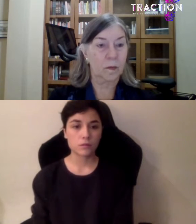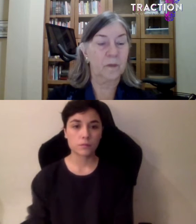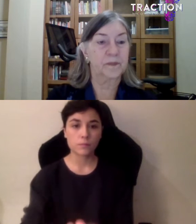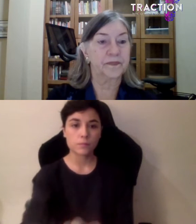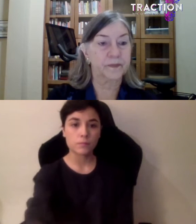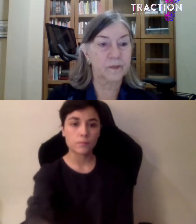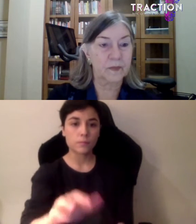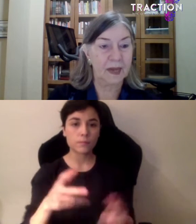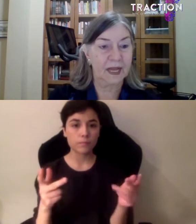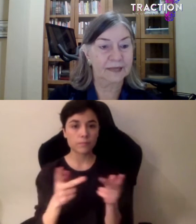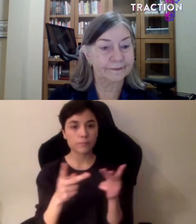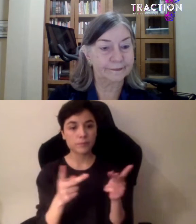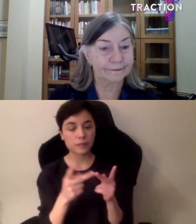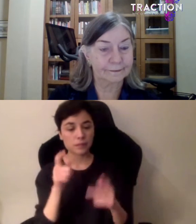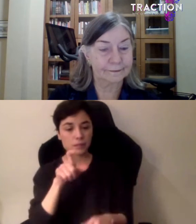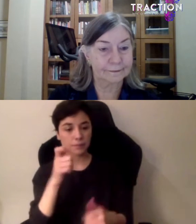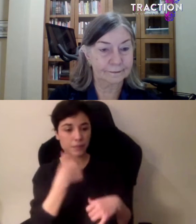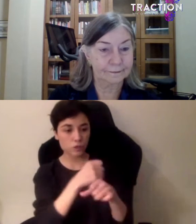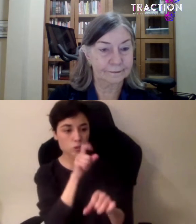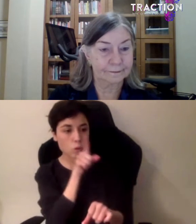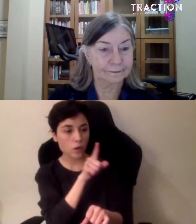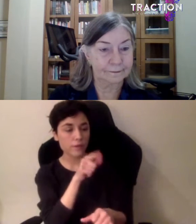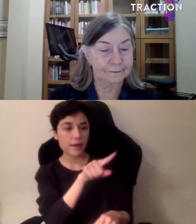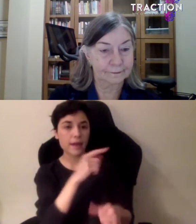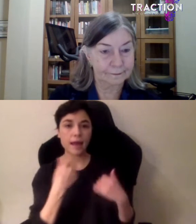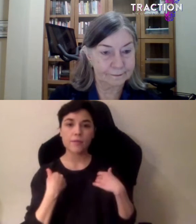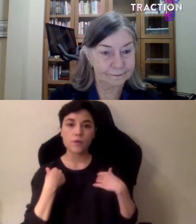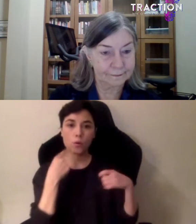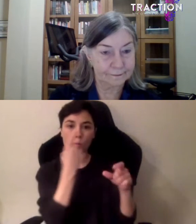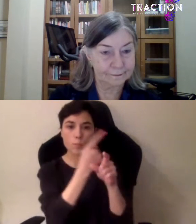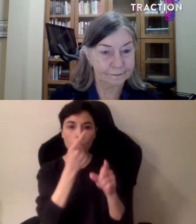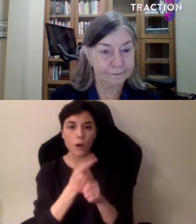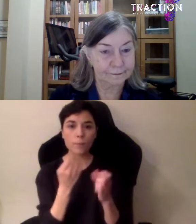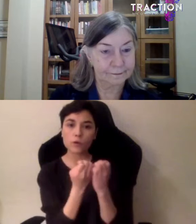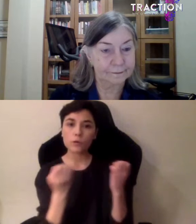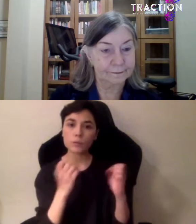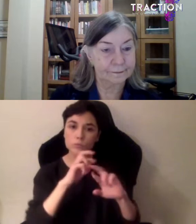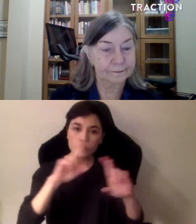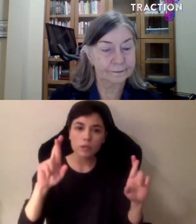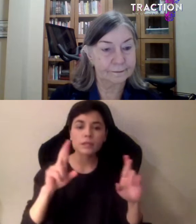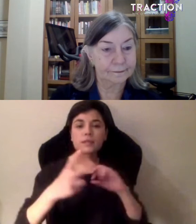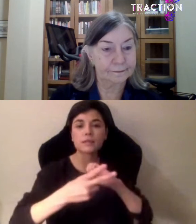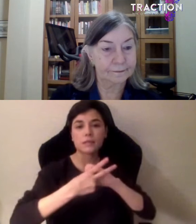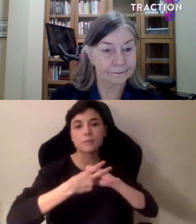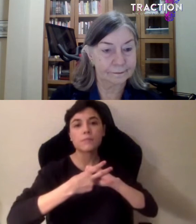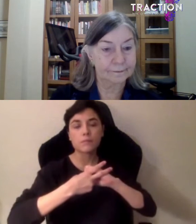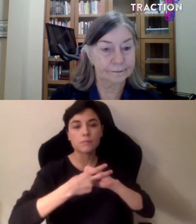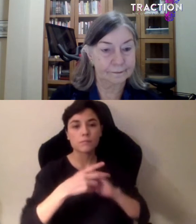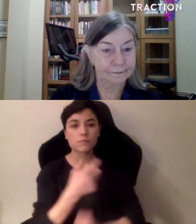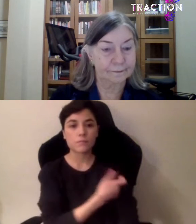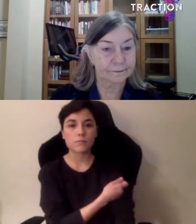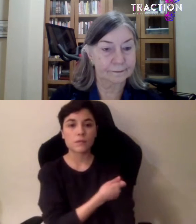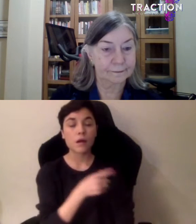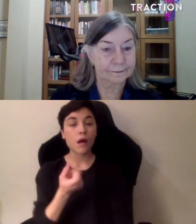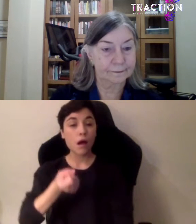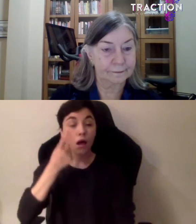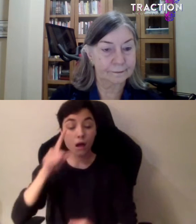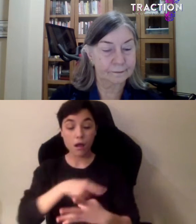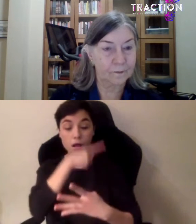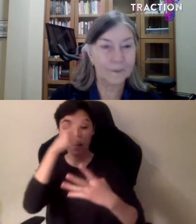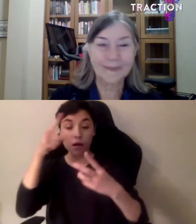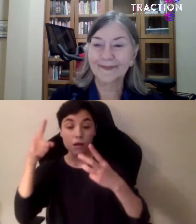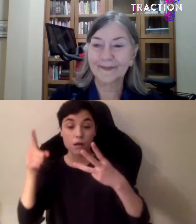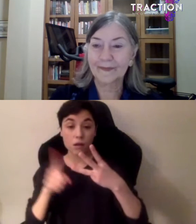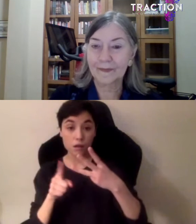this new one that came out from Johnson & Johnson is one that is a 1-dose vaccine, where the others were 2-dose. So the